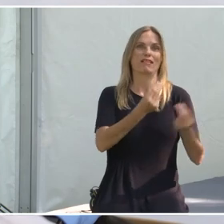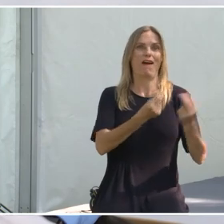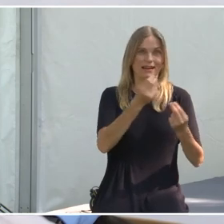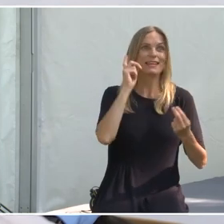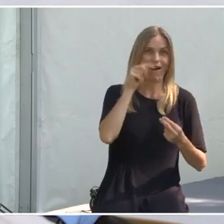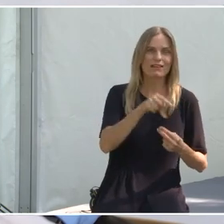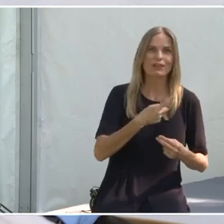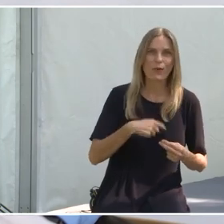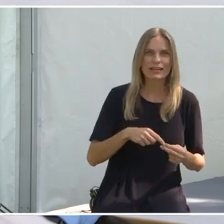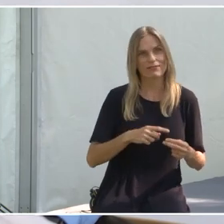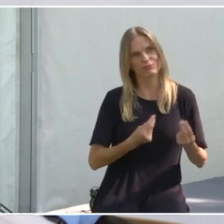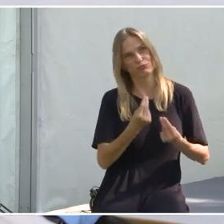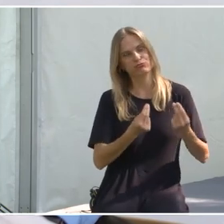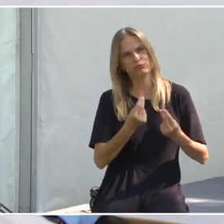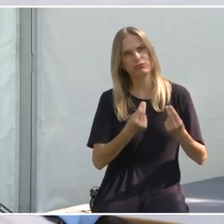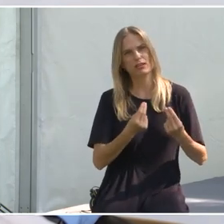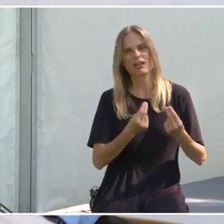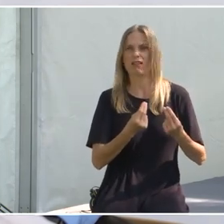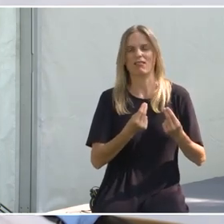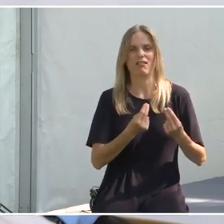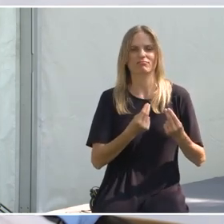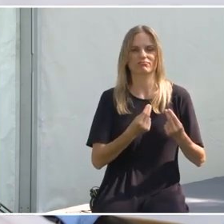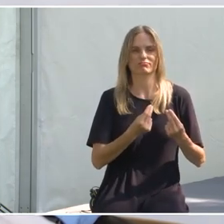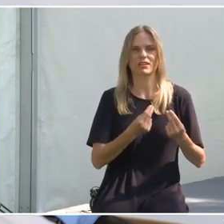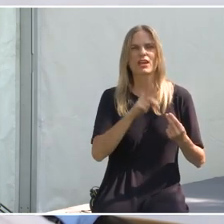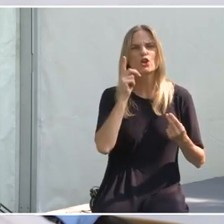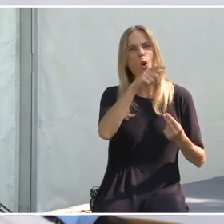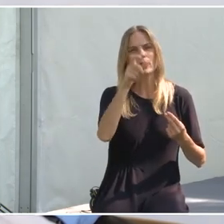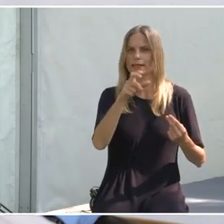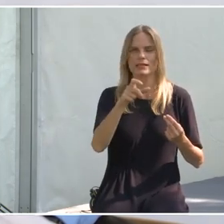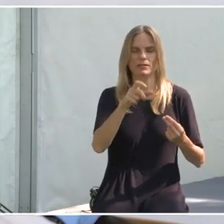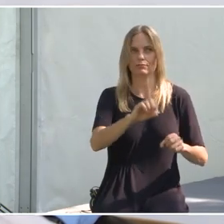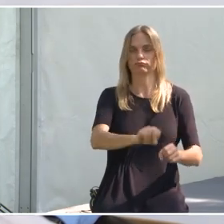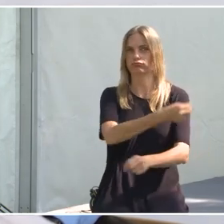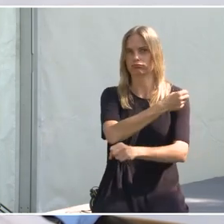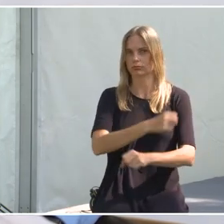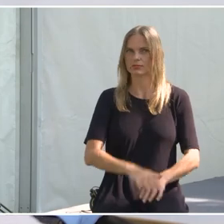and you just sort of crush them accidentally. So really need to learn to keep away from that with